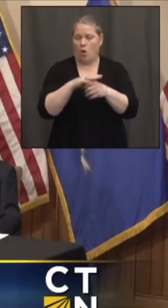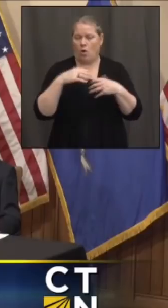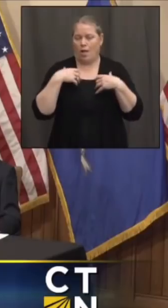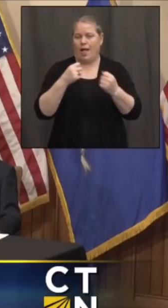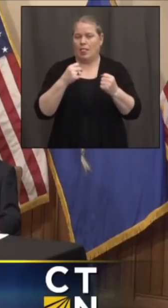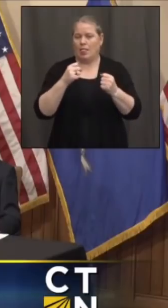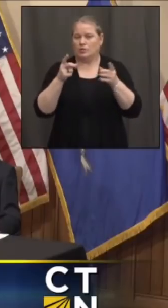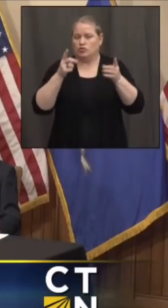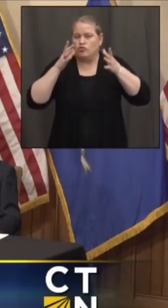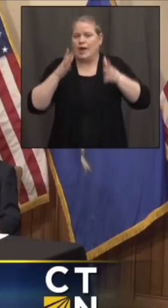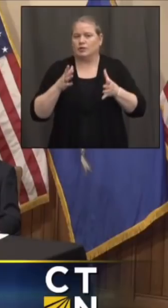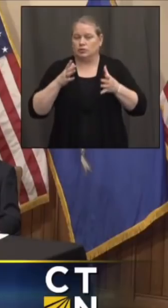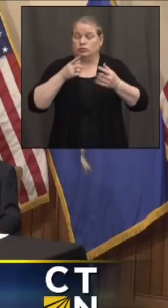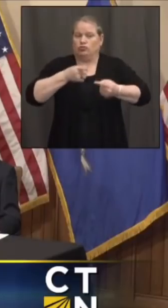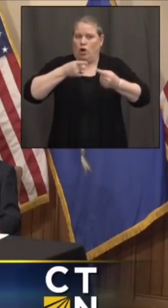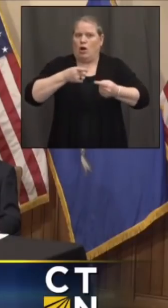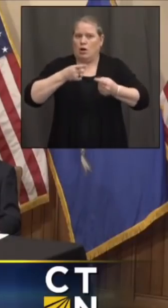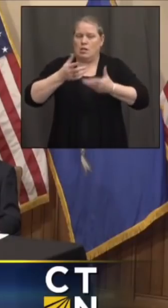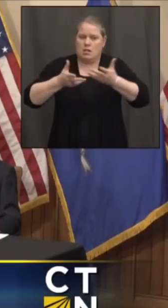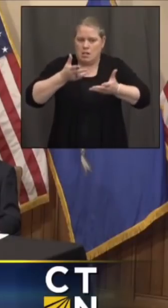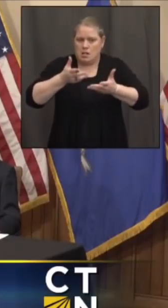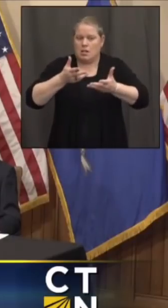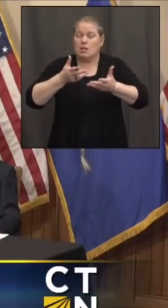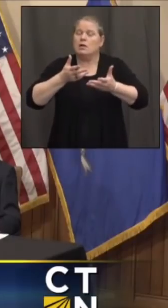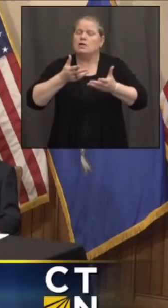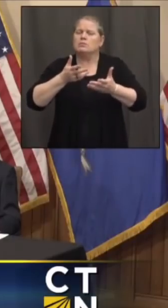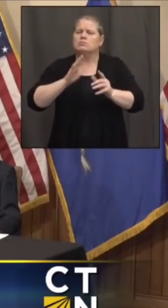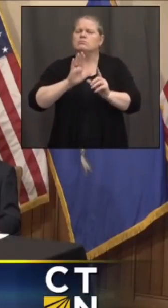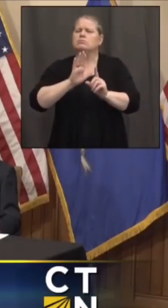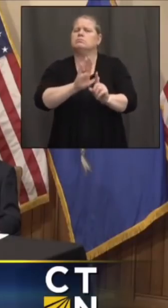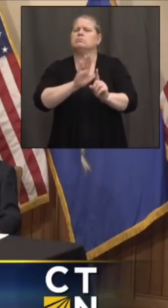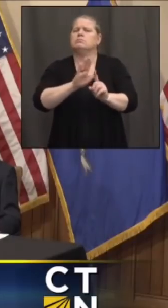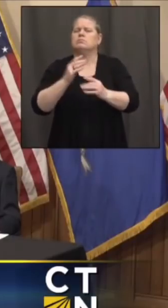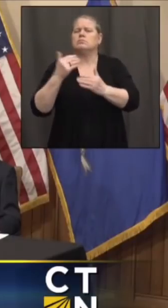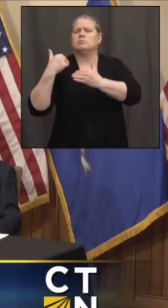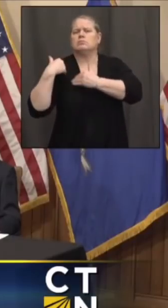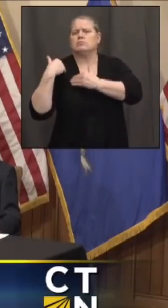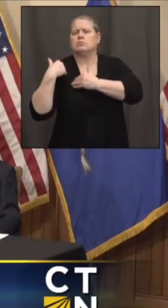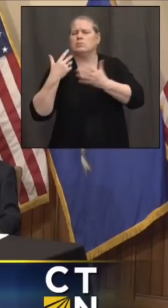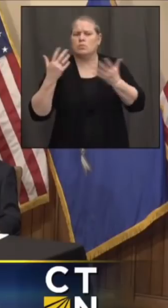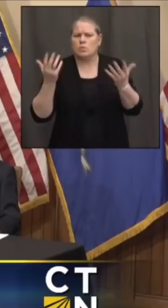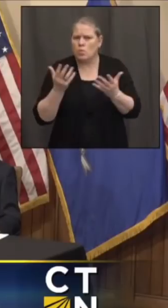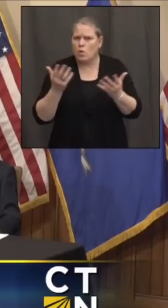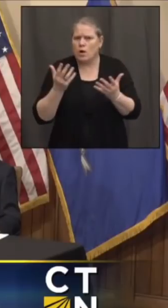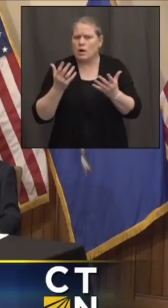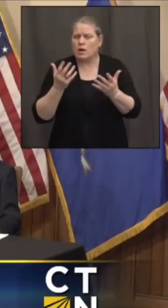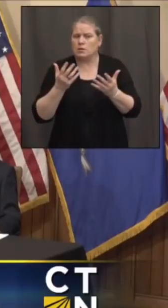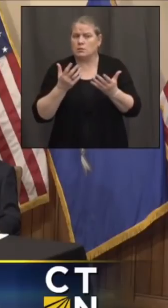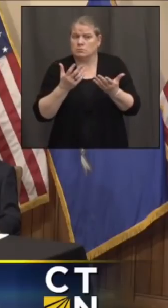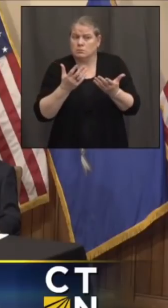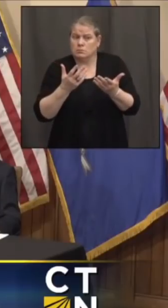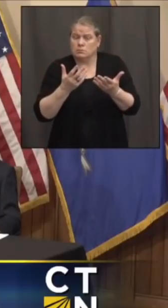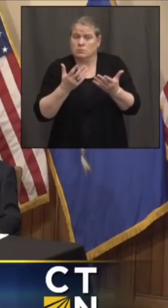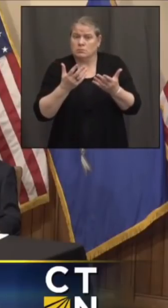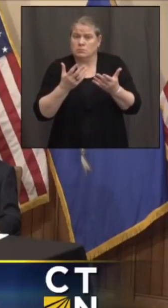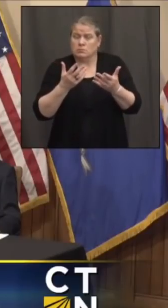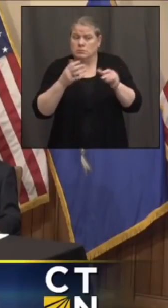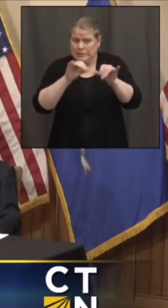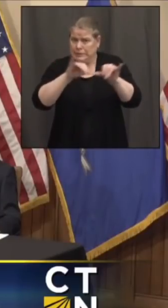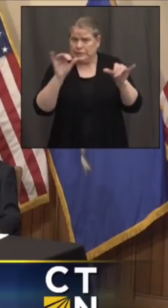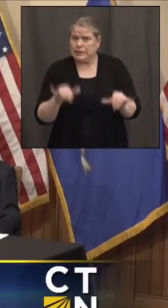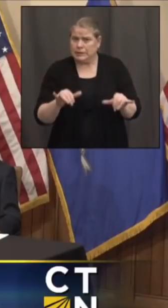of precisely what is the role of the local health directors? This is a system that obviously has been